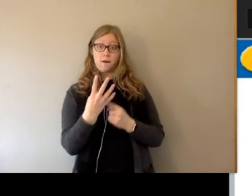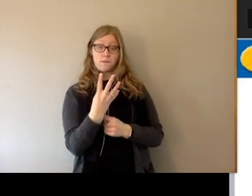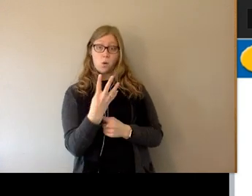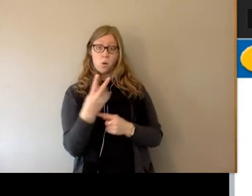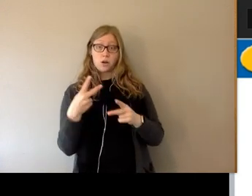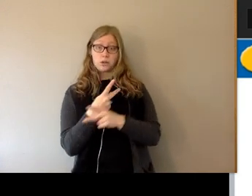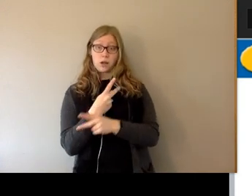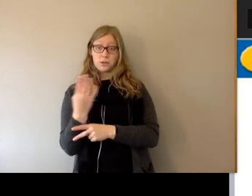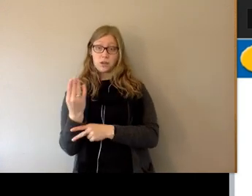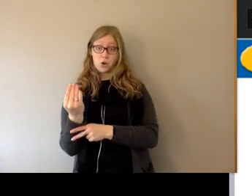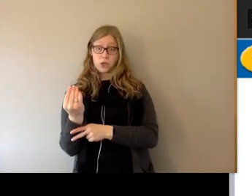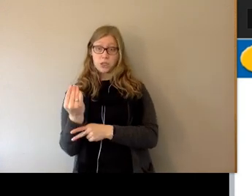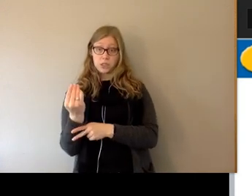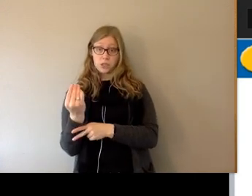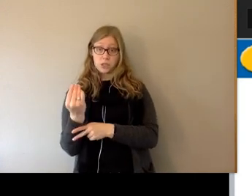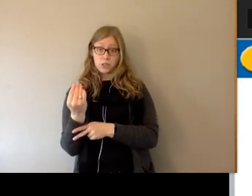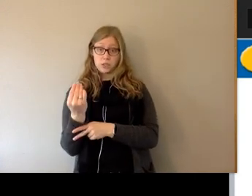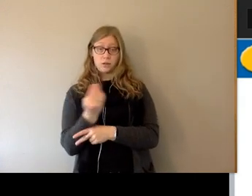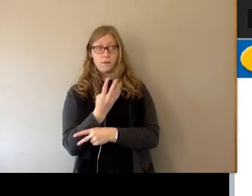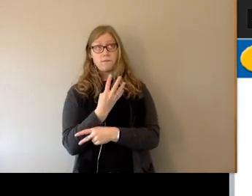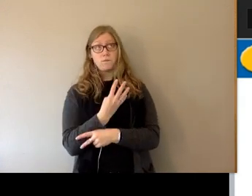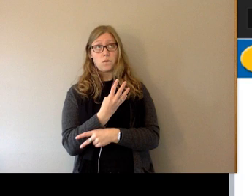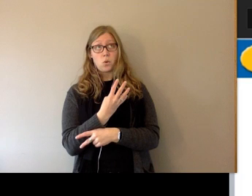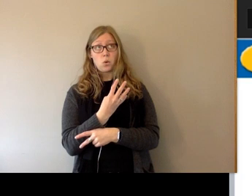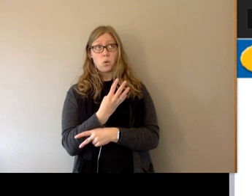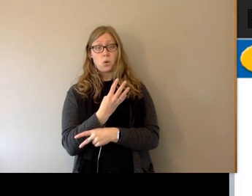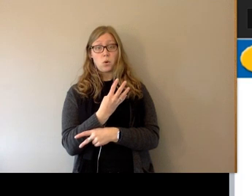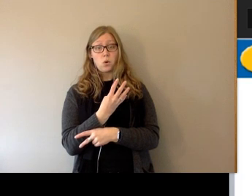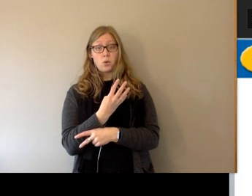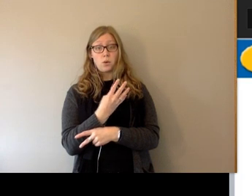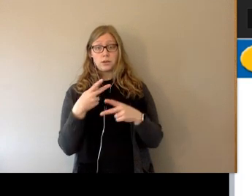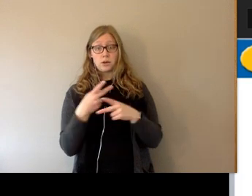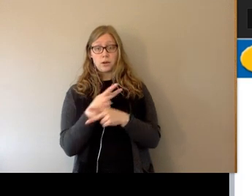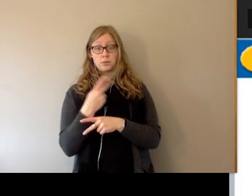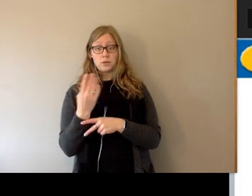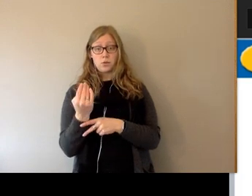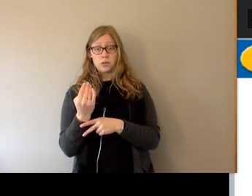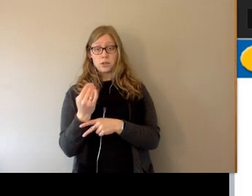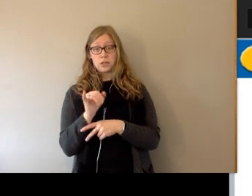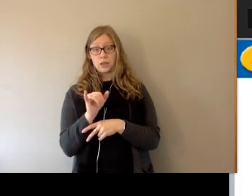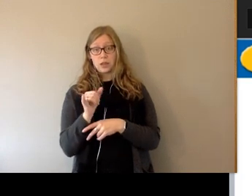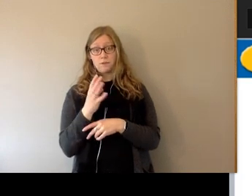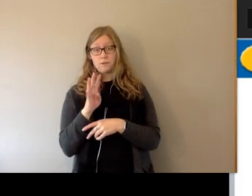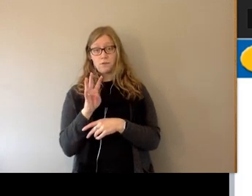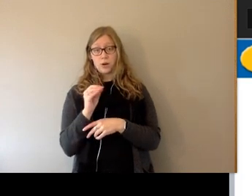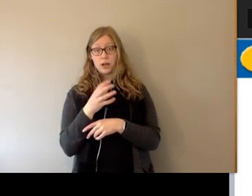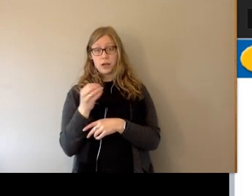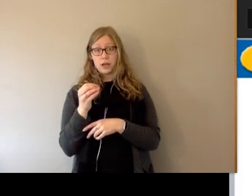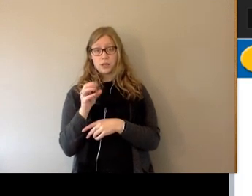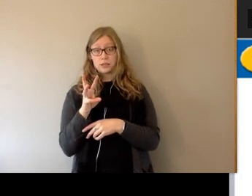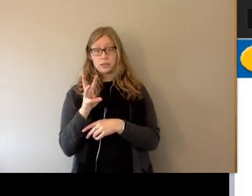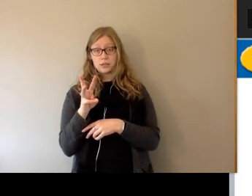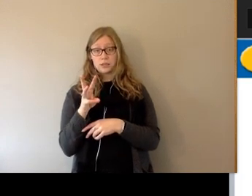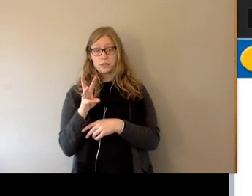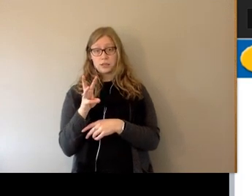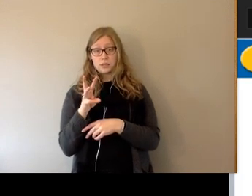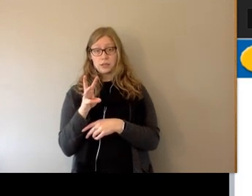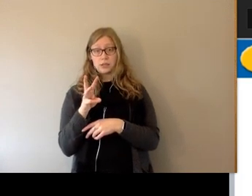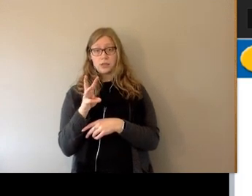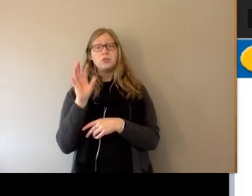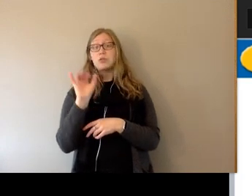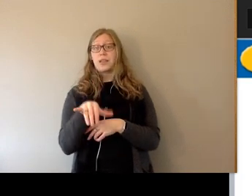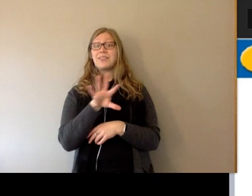So 4 times 14 is 40 and 16. So that's 56. And then I'm